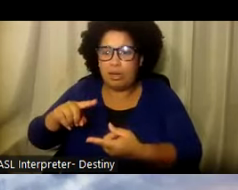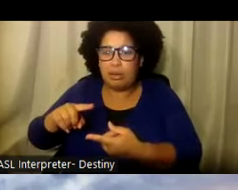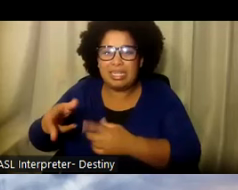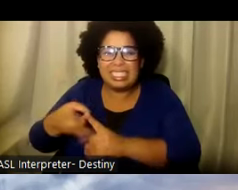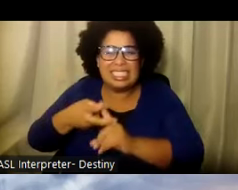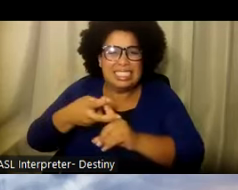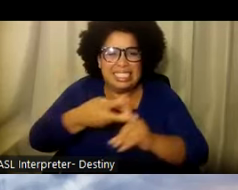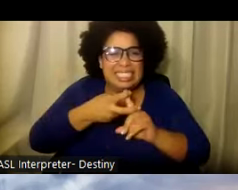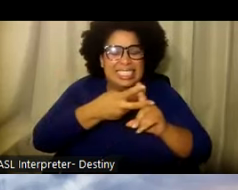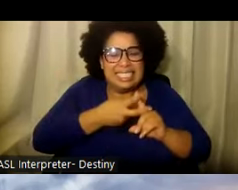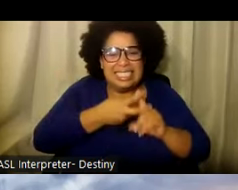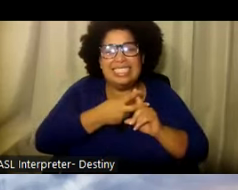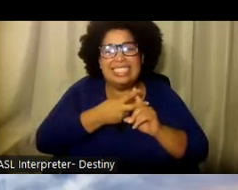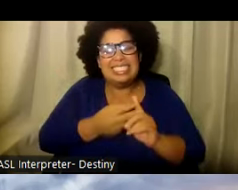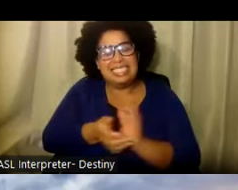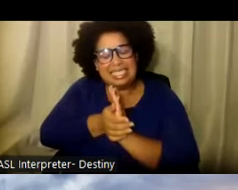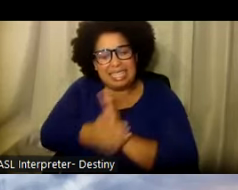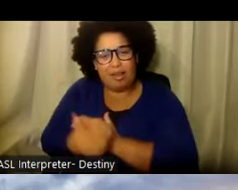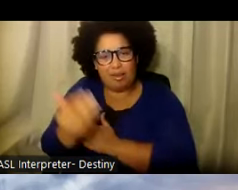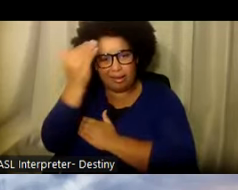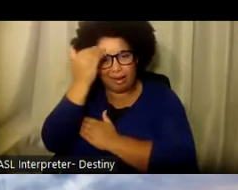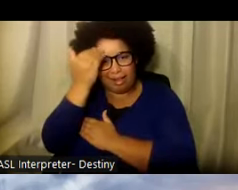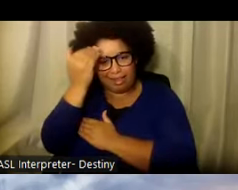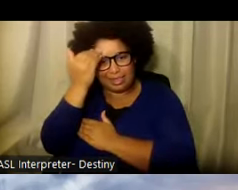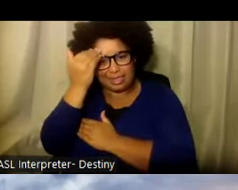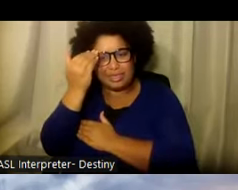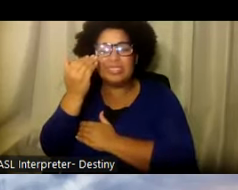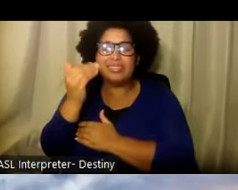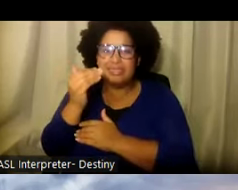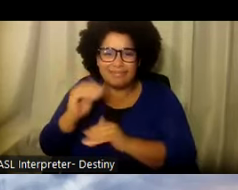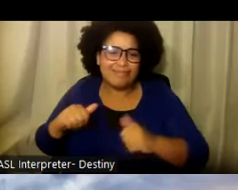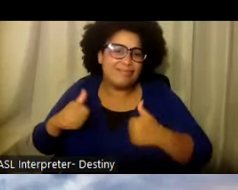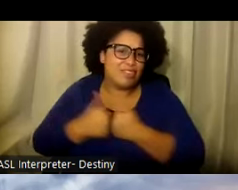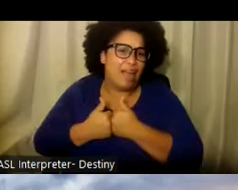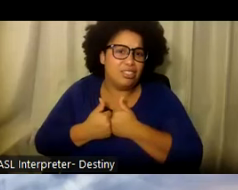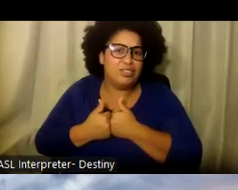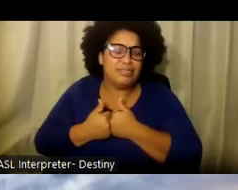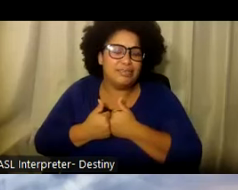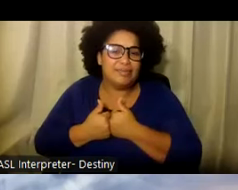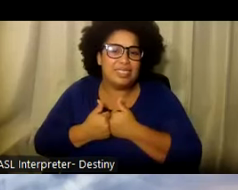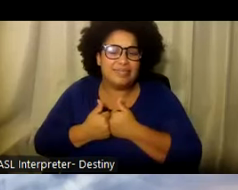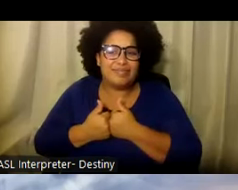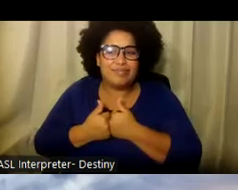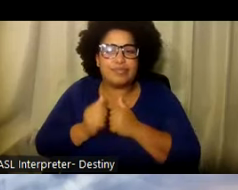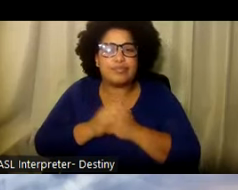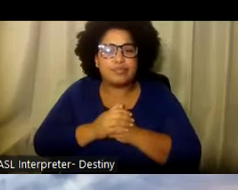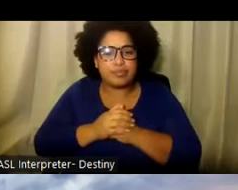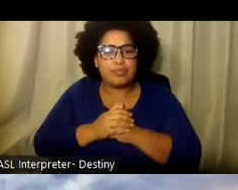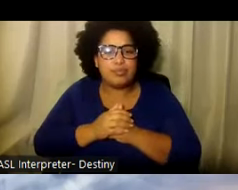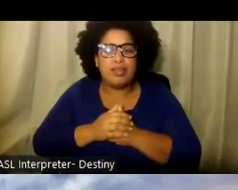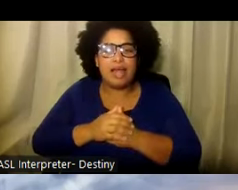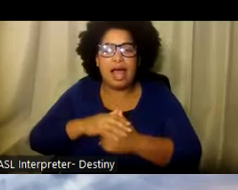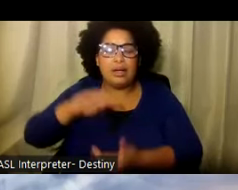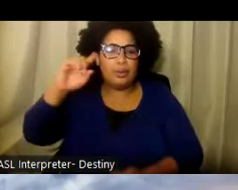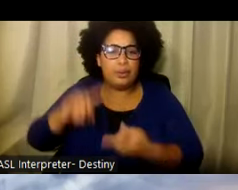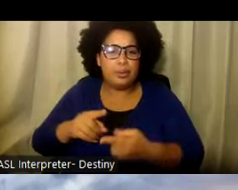and retaining a knowledgeable, skilled workforce has become extraordinarily challenging. A shortage of direct service workers has direct